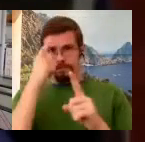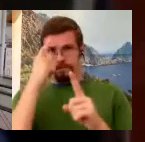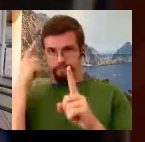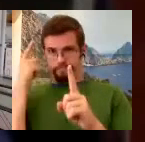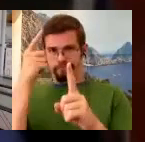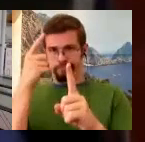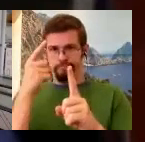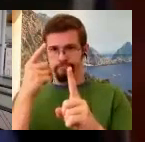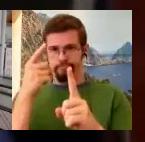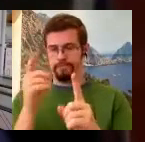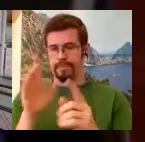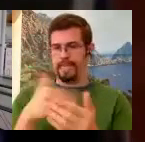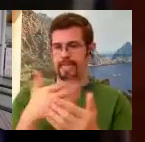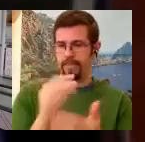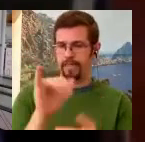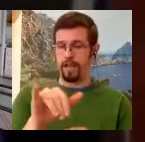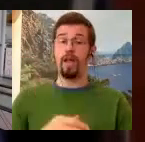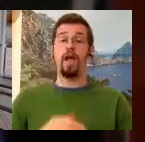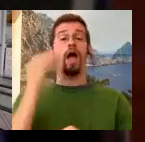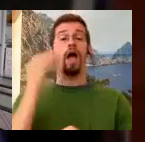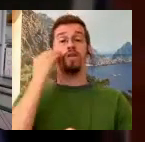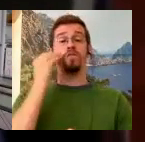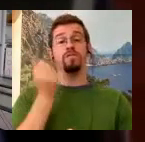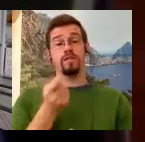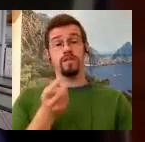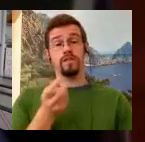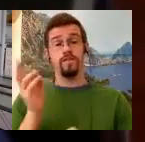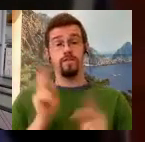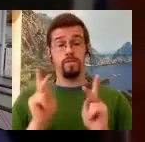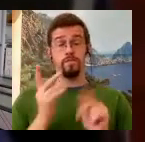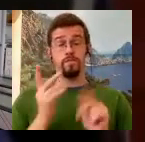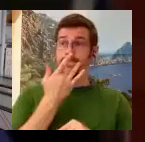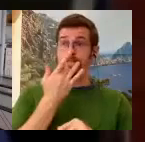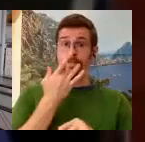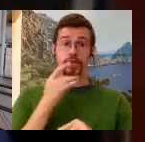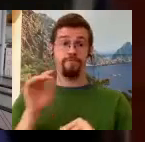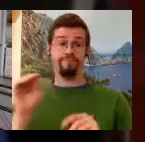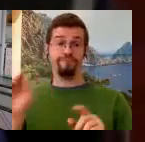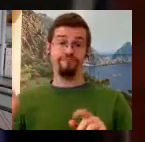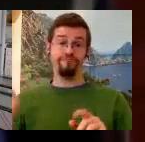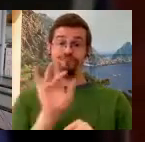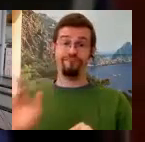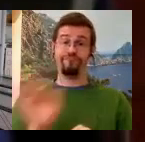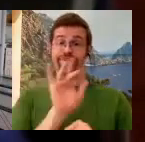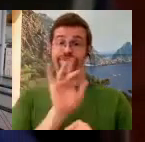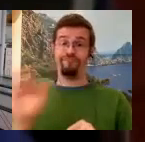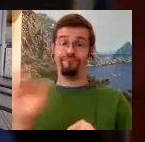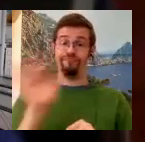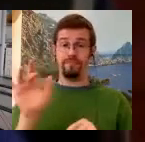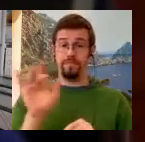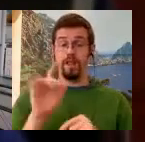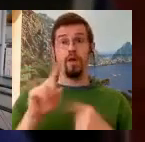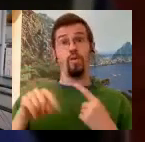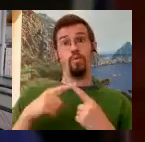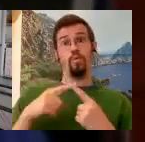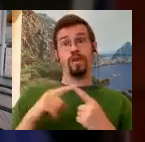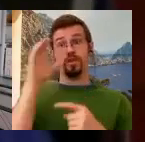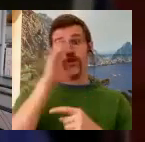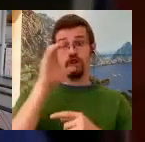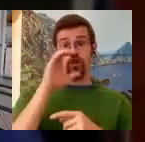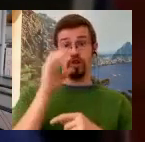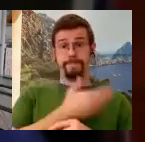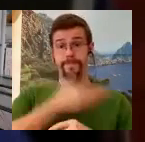and drop forever, especially once we integrate the searching better into the applications. It will become a lot faster and a lot easier to